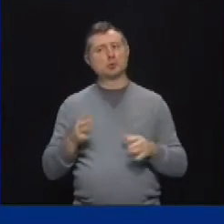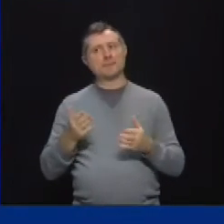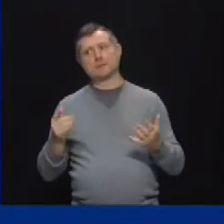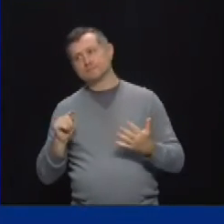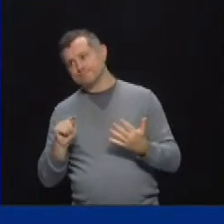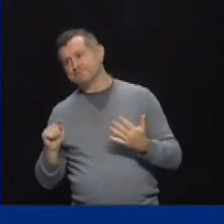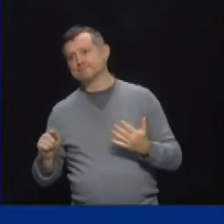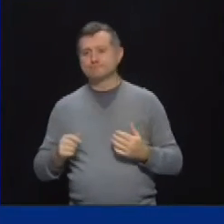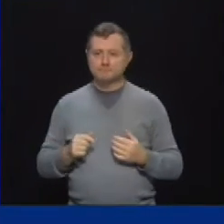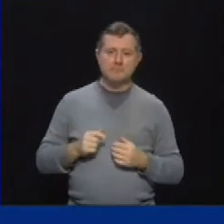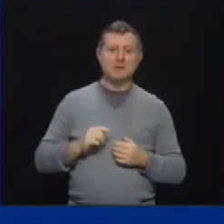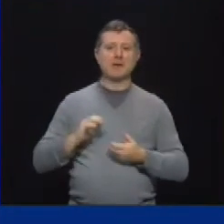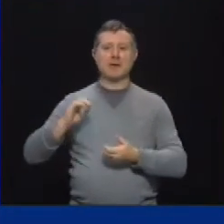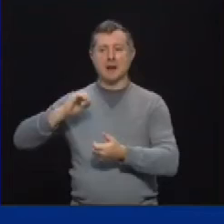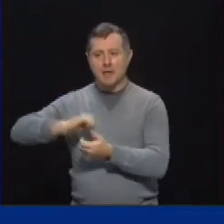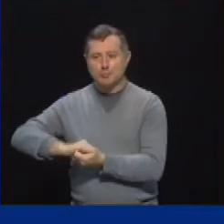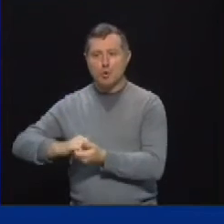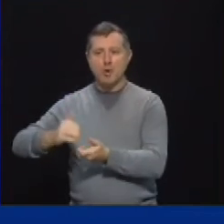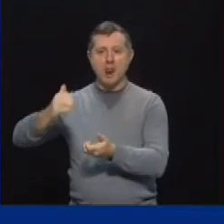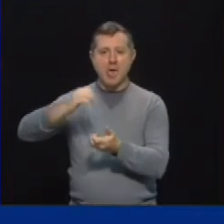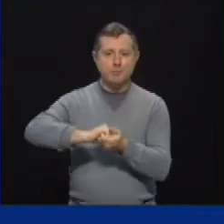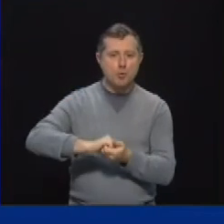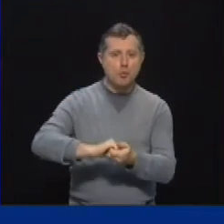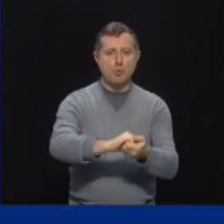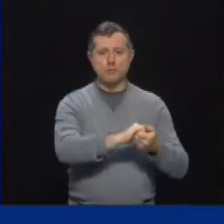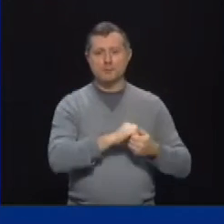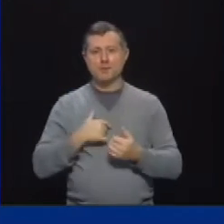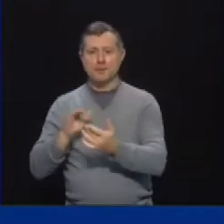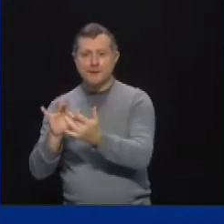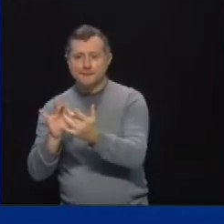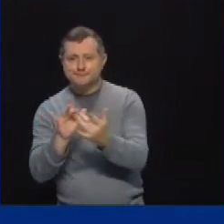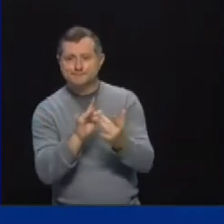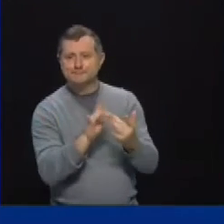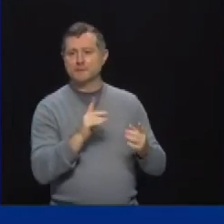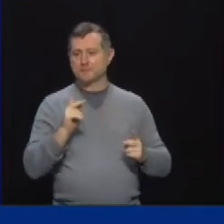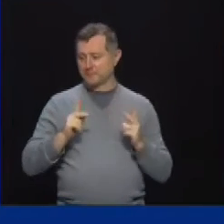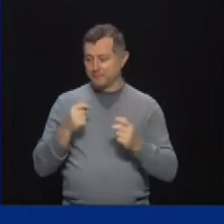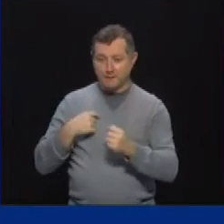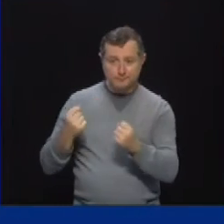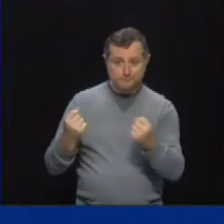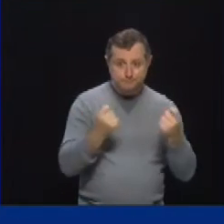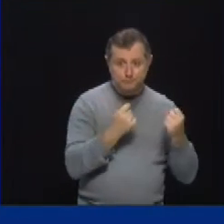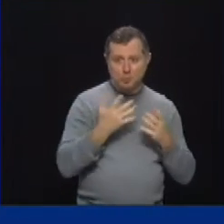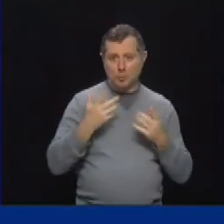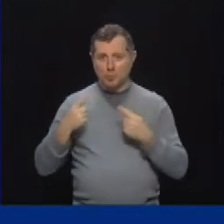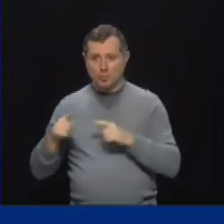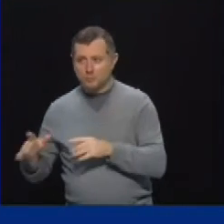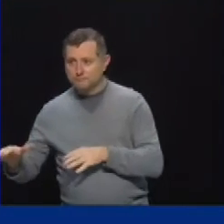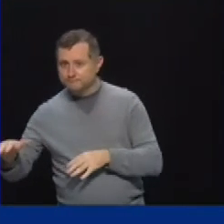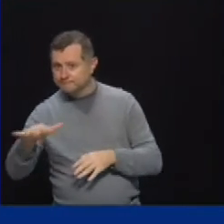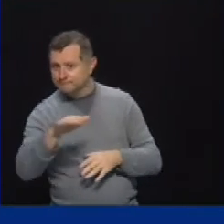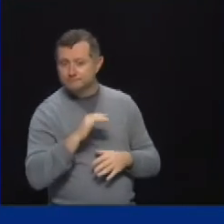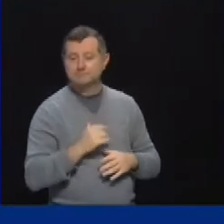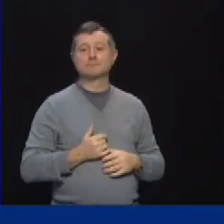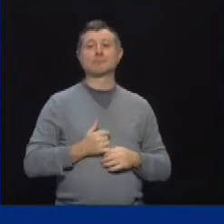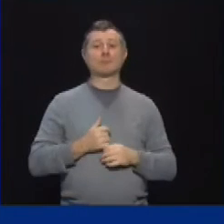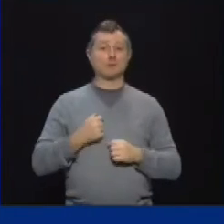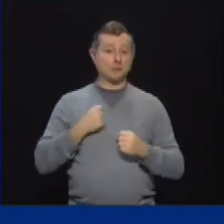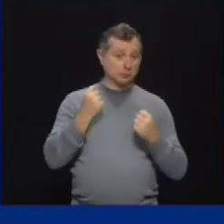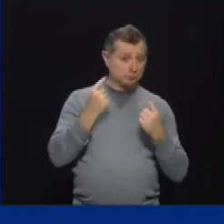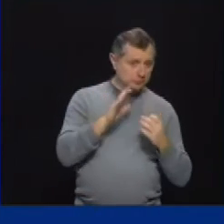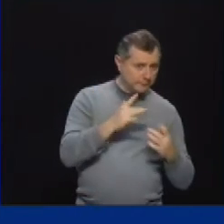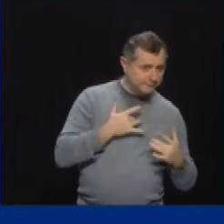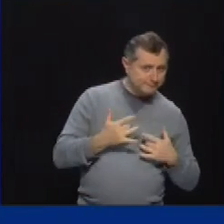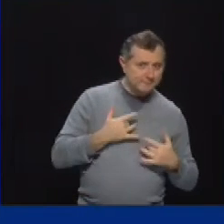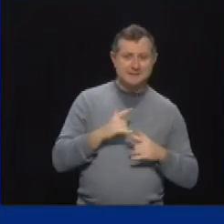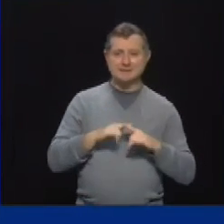be collaborative, reach out to people, understand what's going on in neighborhoods, listen to their concerns, but also let New Yorkers know